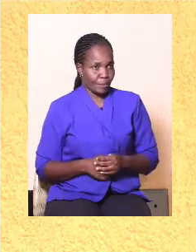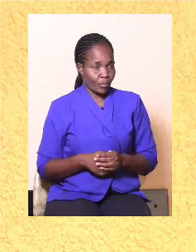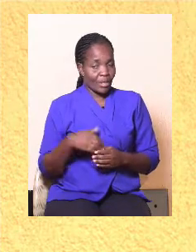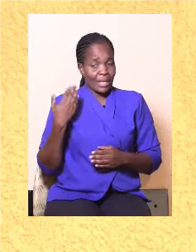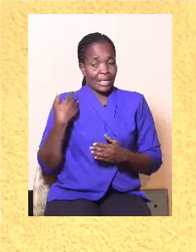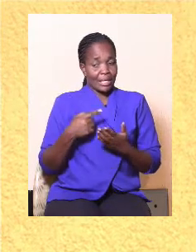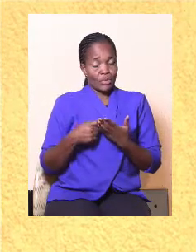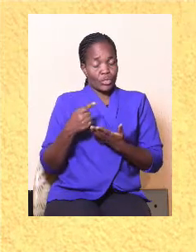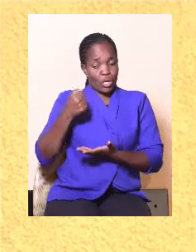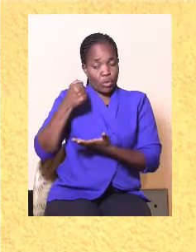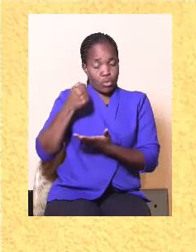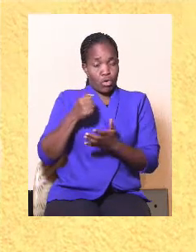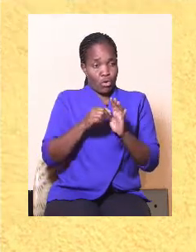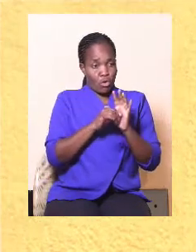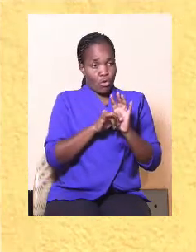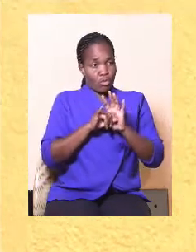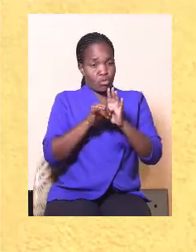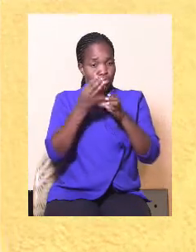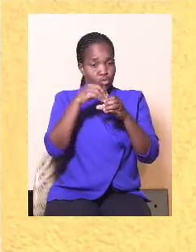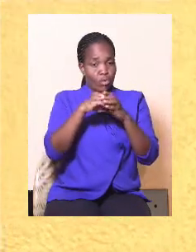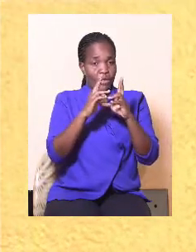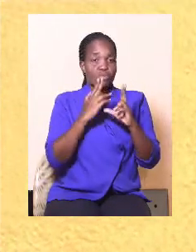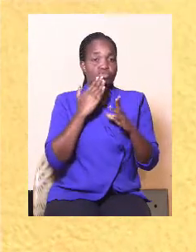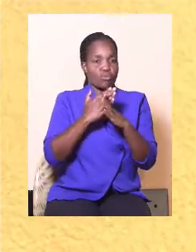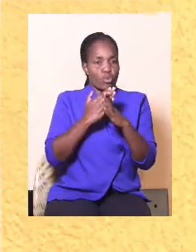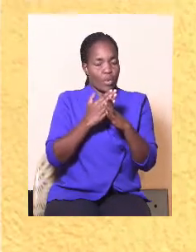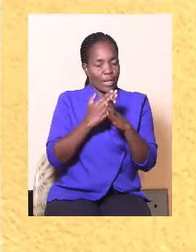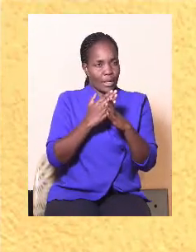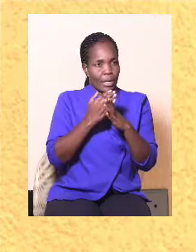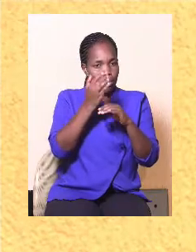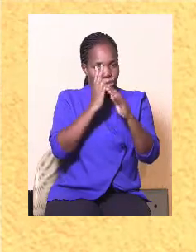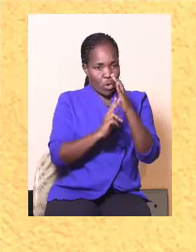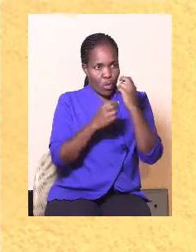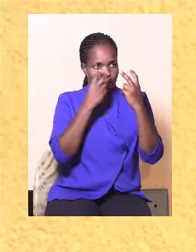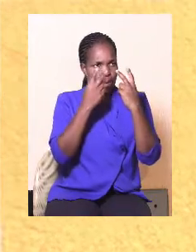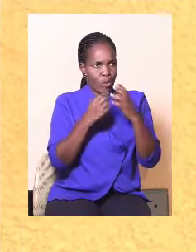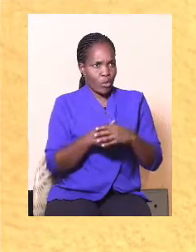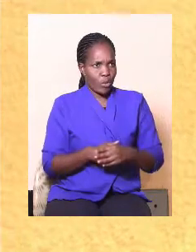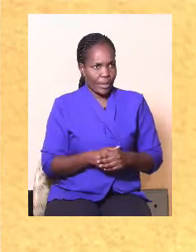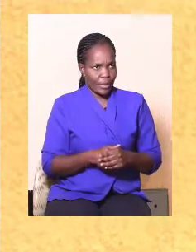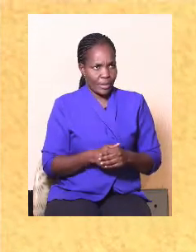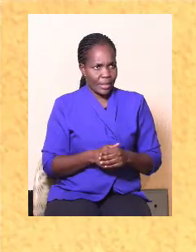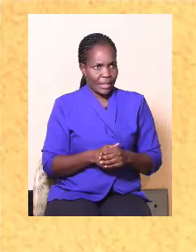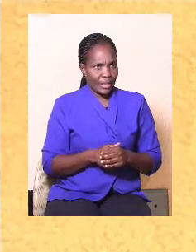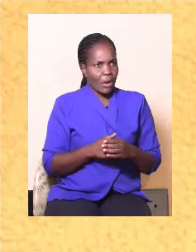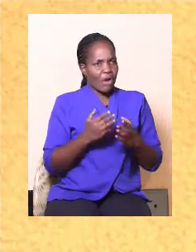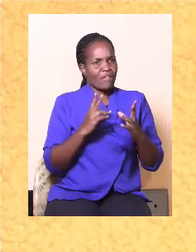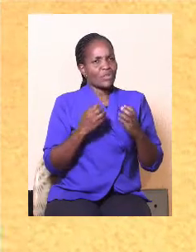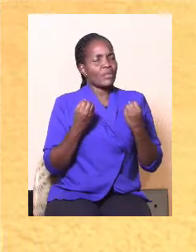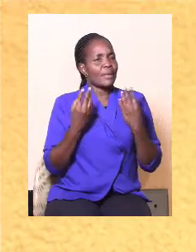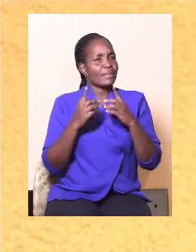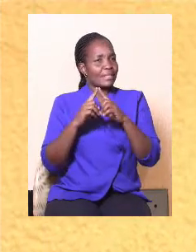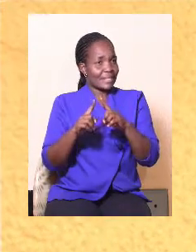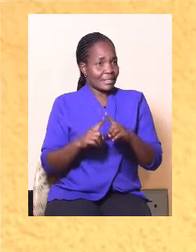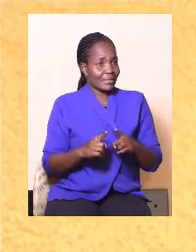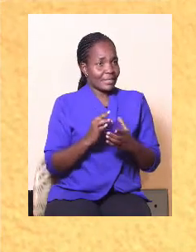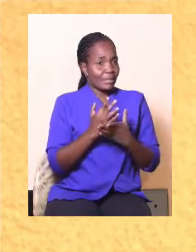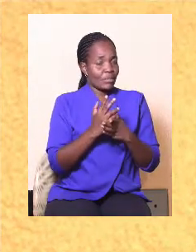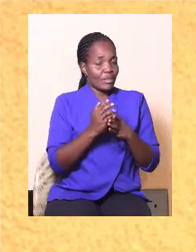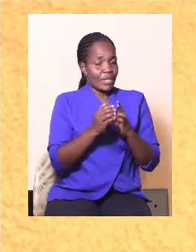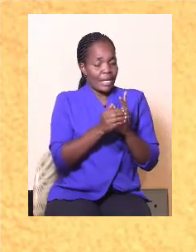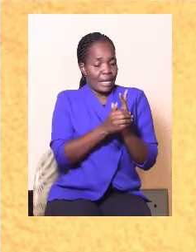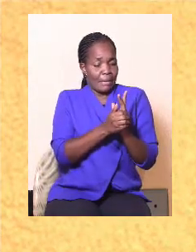involved the tourism sector, but the bulk of the tourism employees are mostly the tour guides, and most of them work at a freelance basis. They